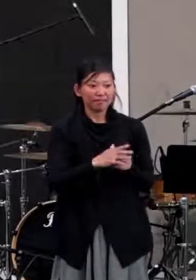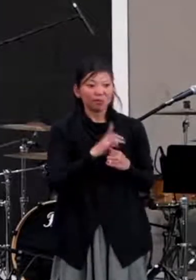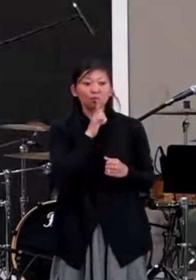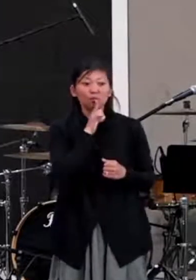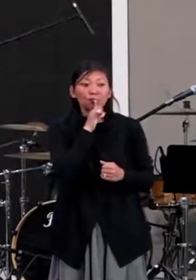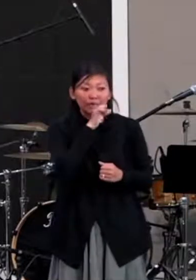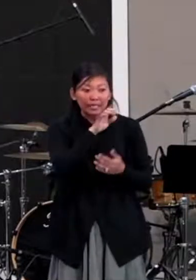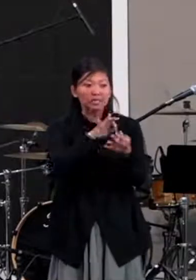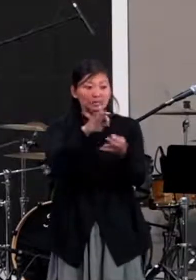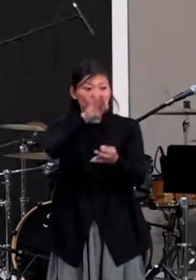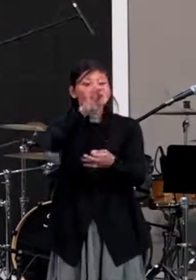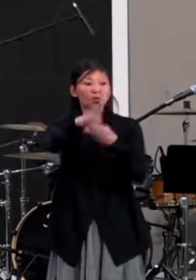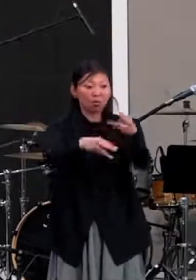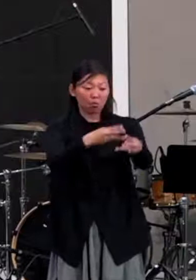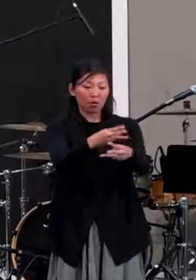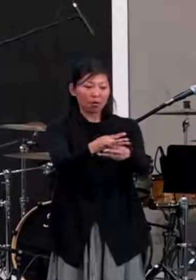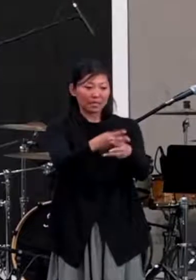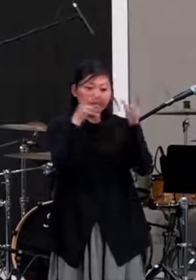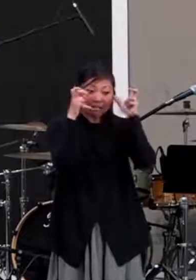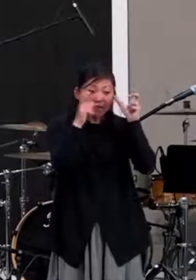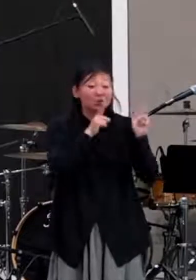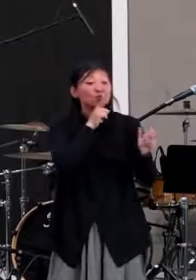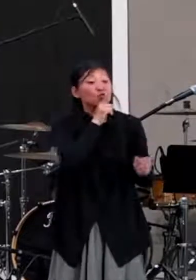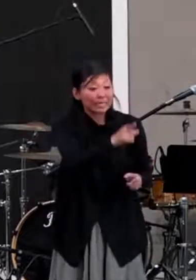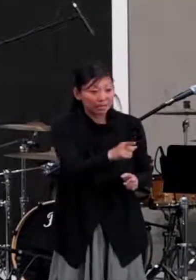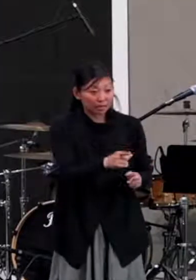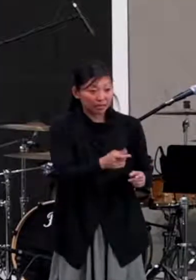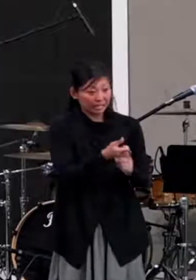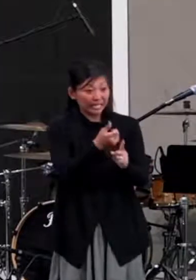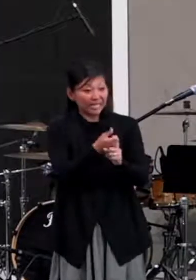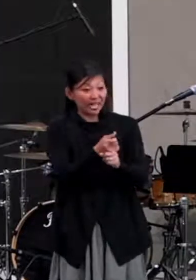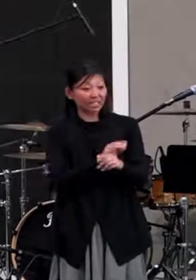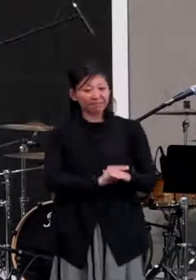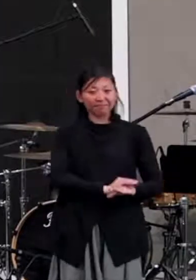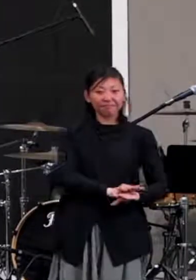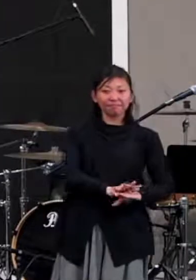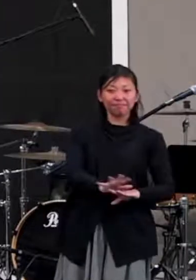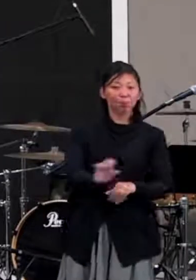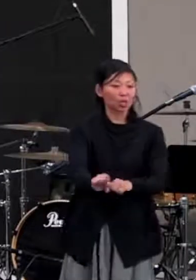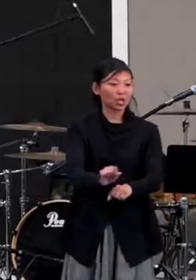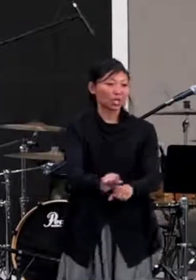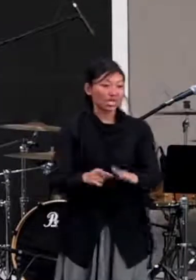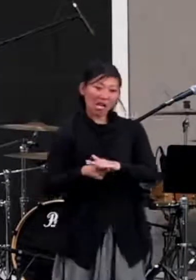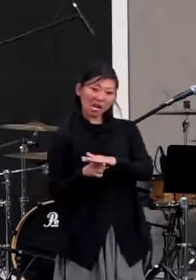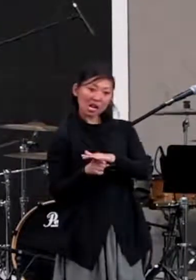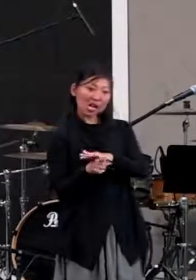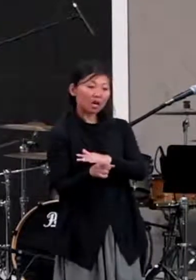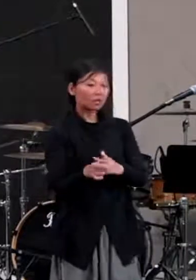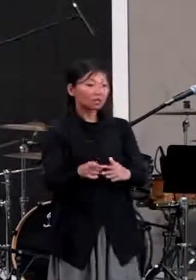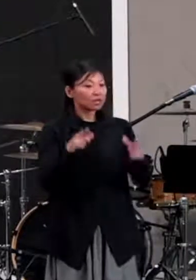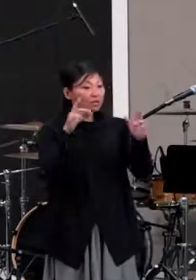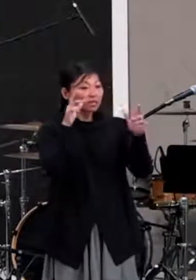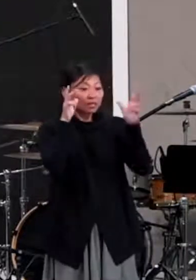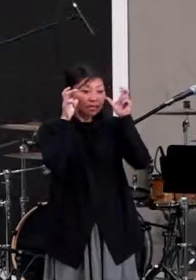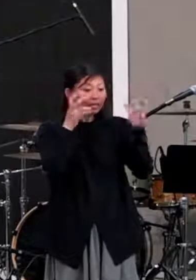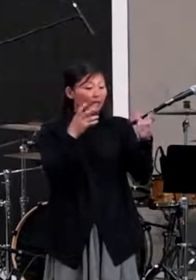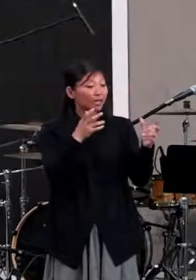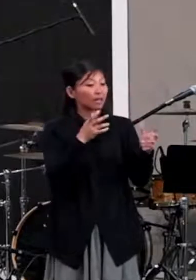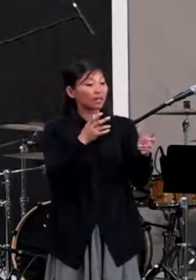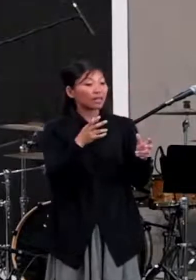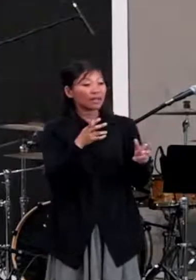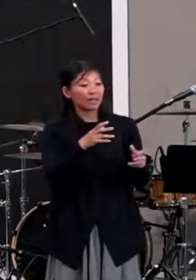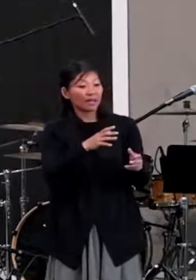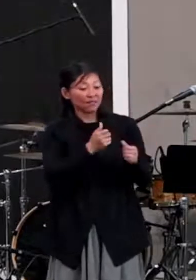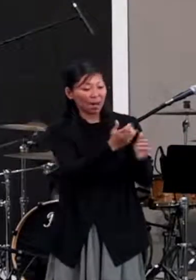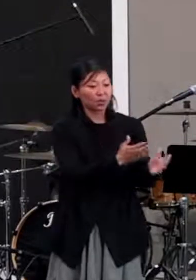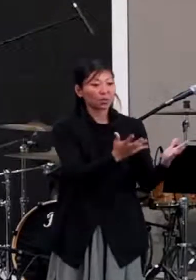mistake about it, the devil is real, and he is at work in our midst. Satan and his demons want nothing more than to destroy us and divide us